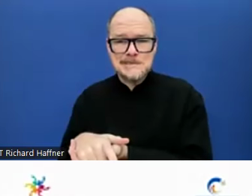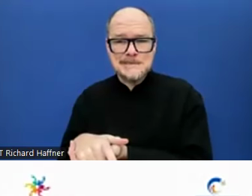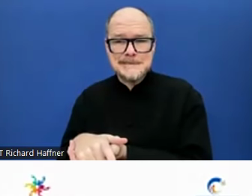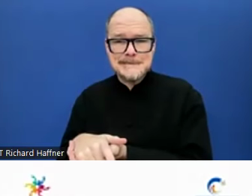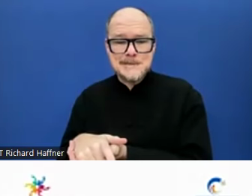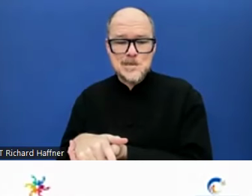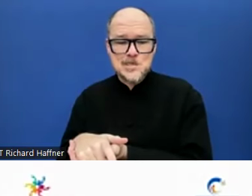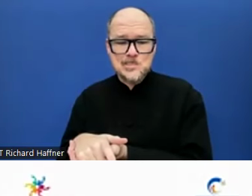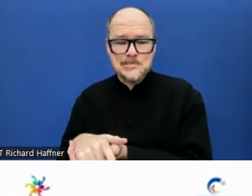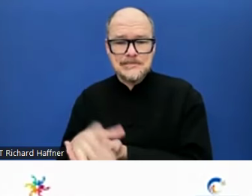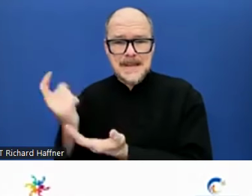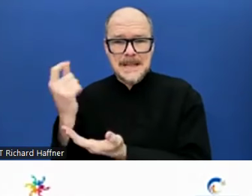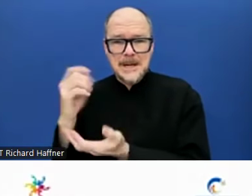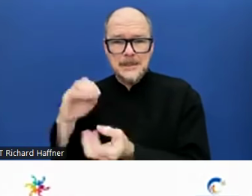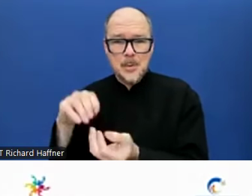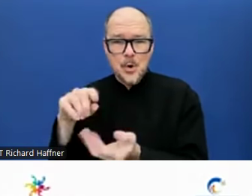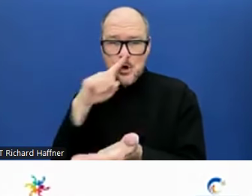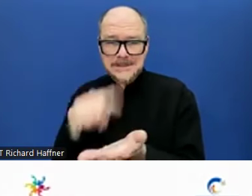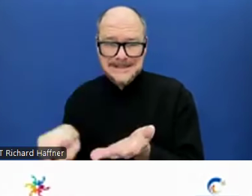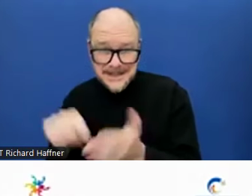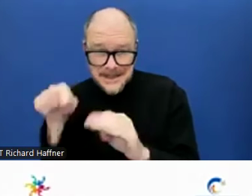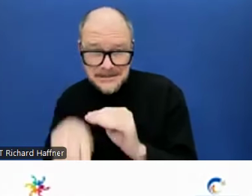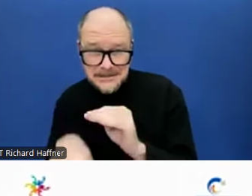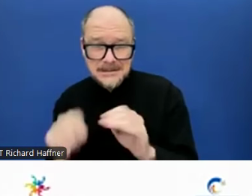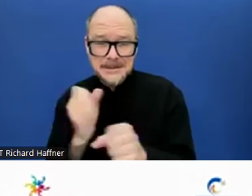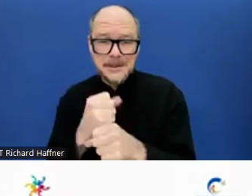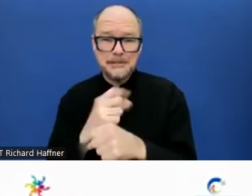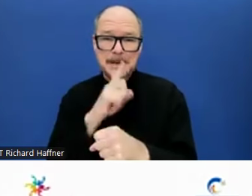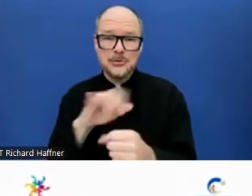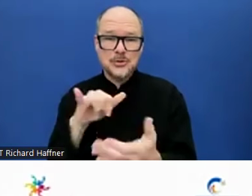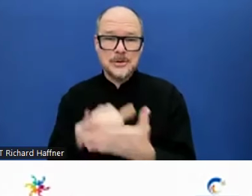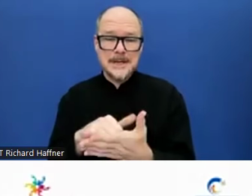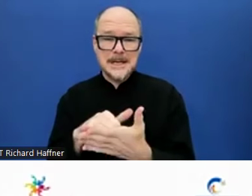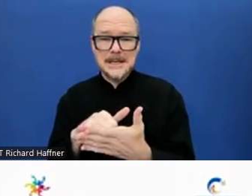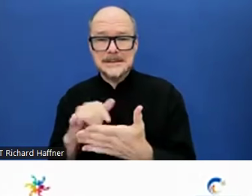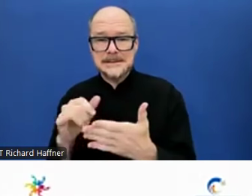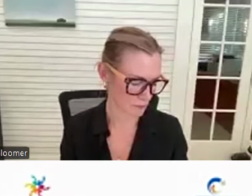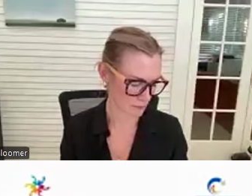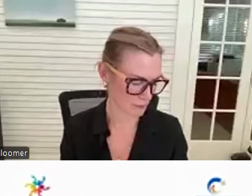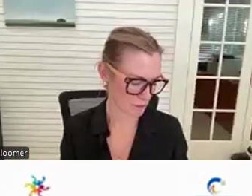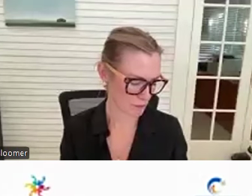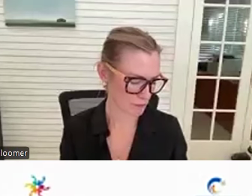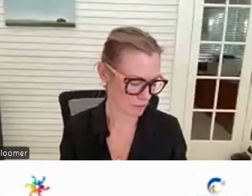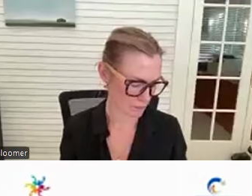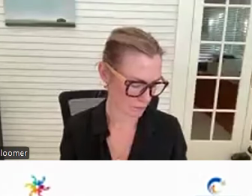in a little more detail to make sure that there wouldn't be a problem should that happen.